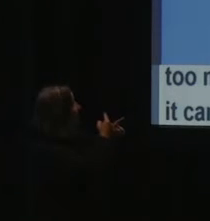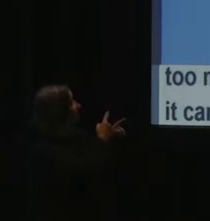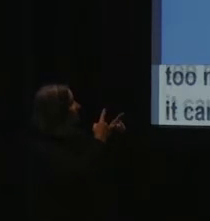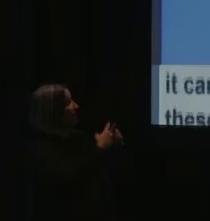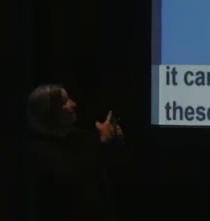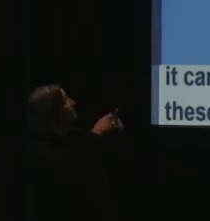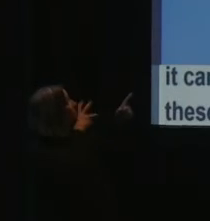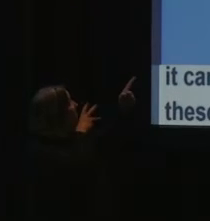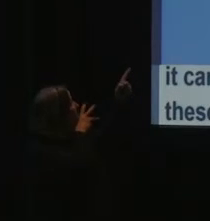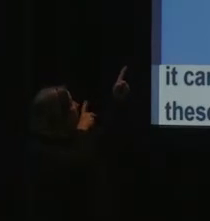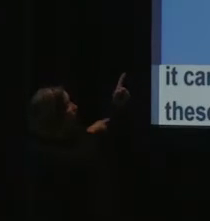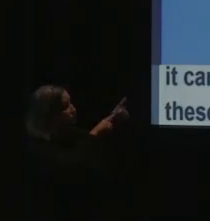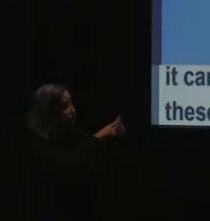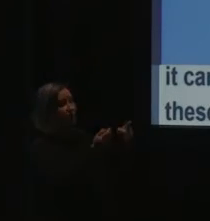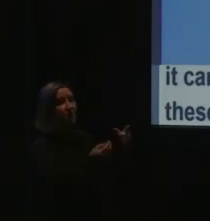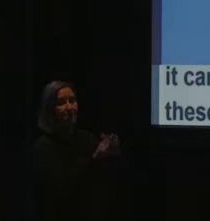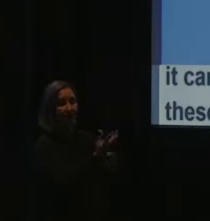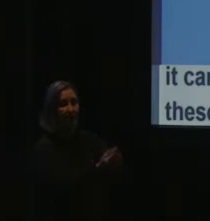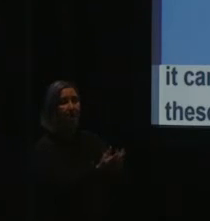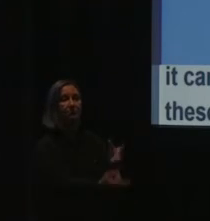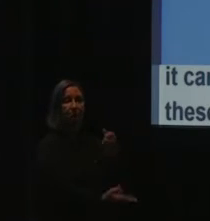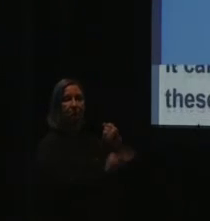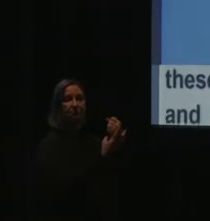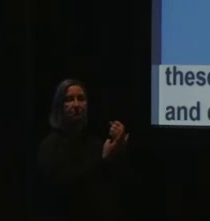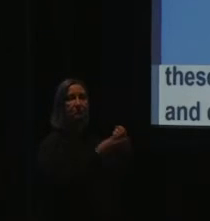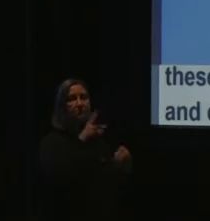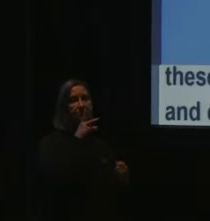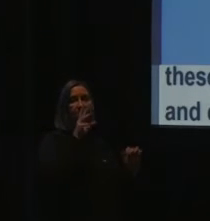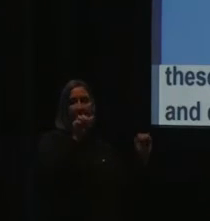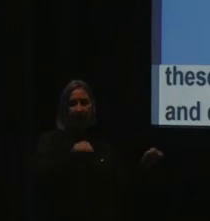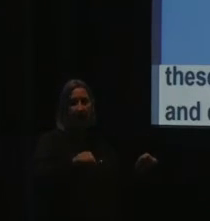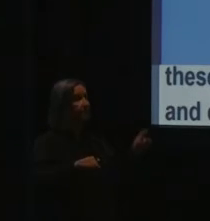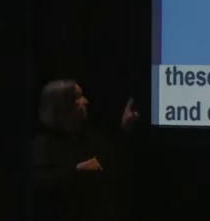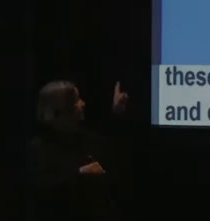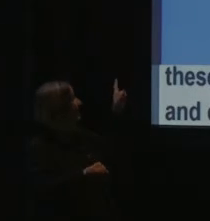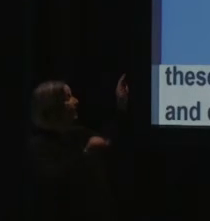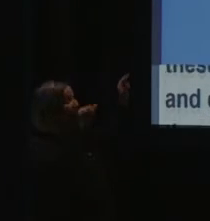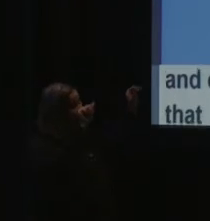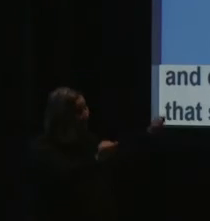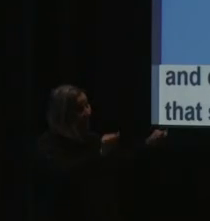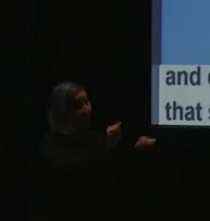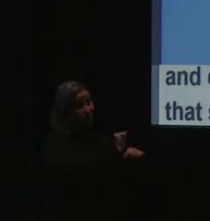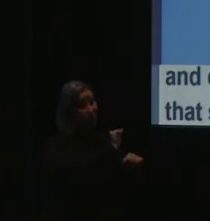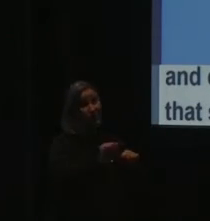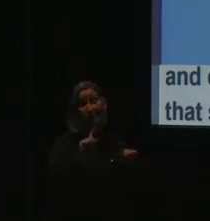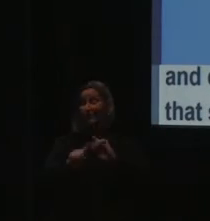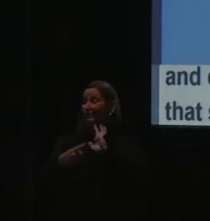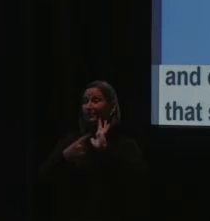water saver plants, and designed well, it can save. So this is a technology that should work, but we humans can mess it